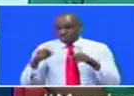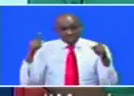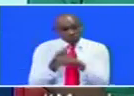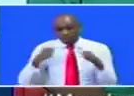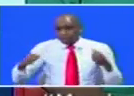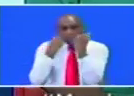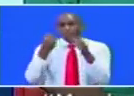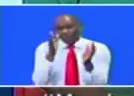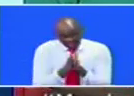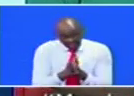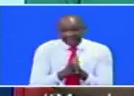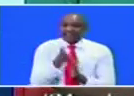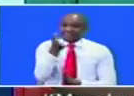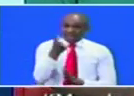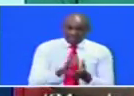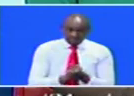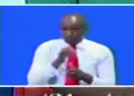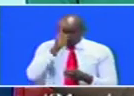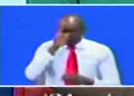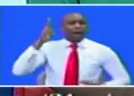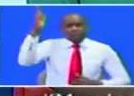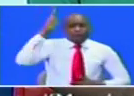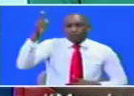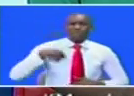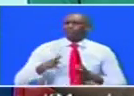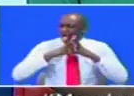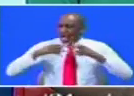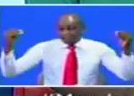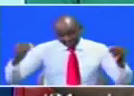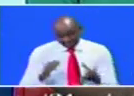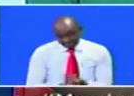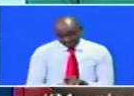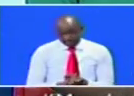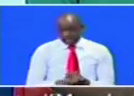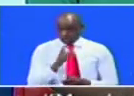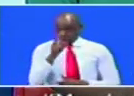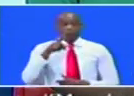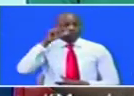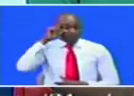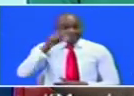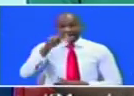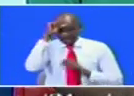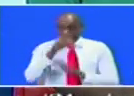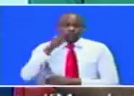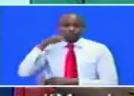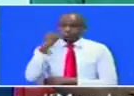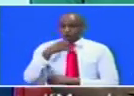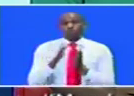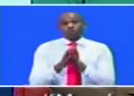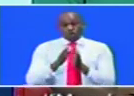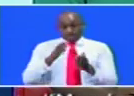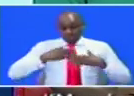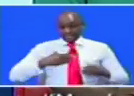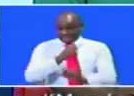forcing police to shoot in the air to disperse the crowds attending the rally. One of Mombasa Governor Ali Hassan Joho's bodyguard